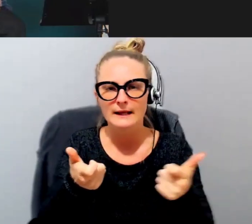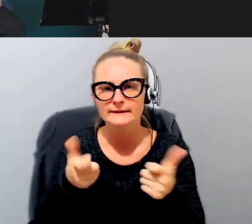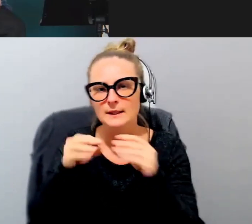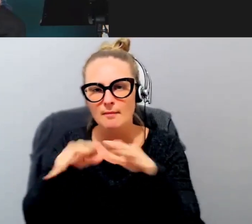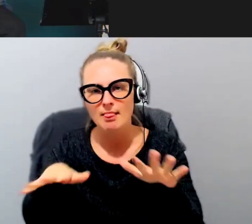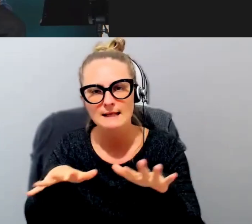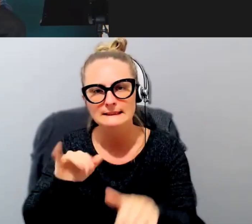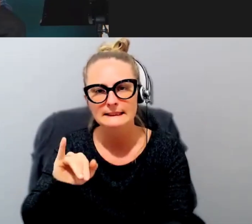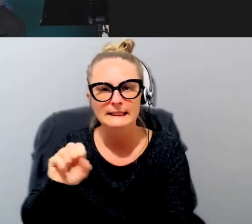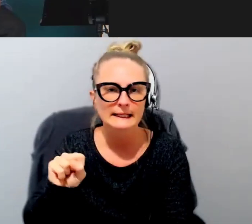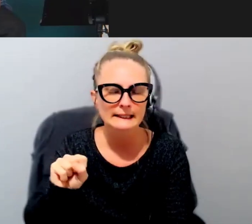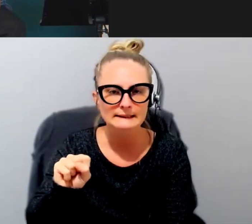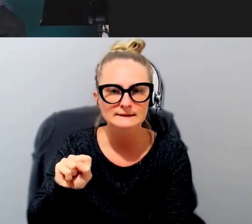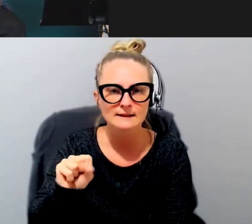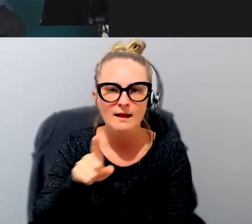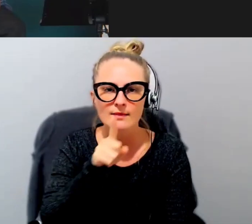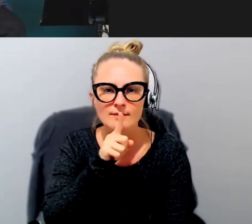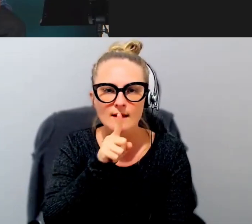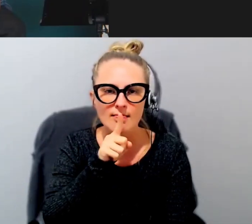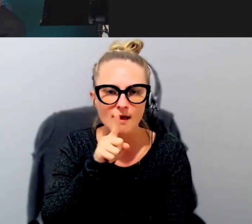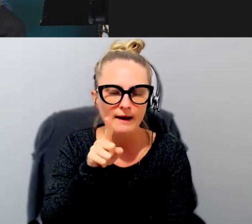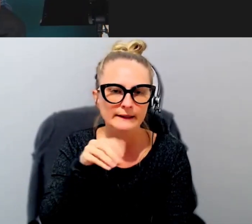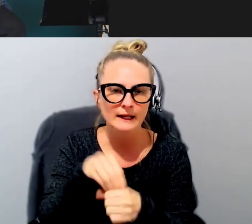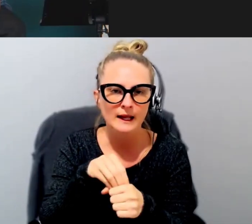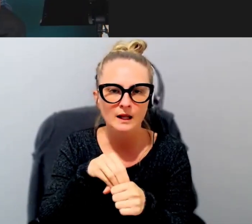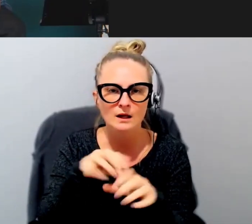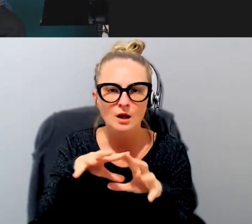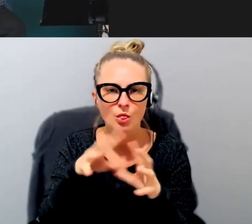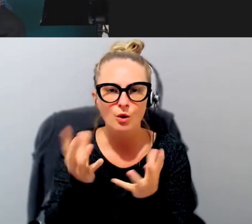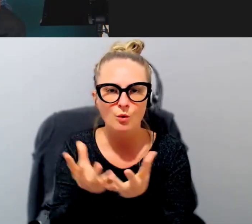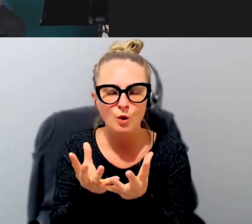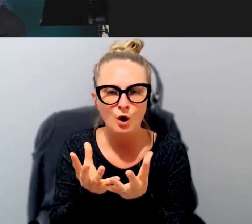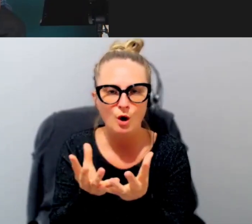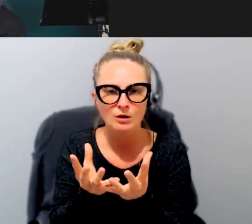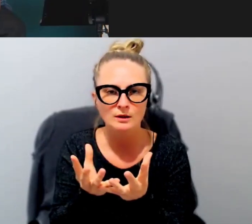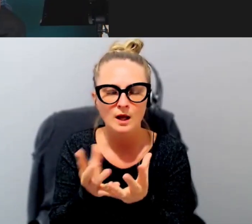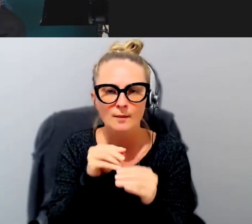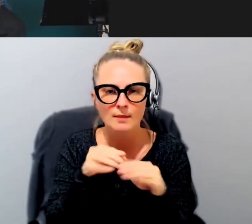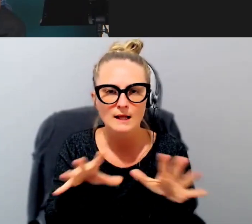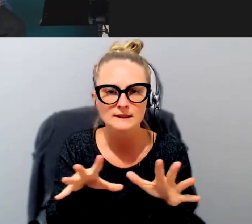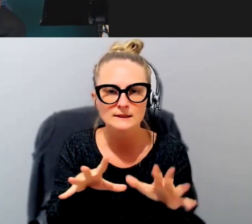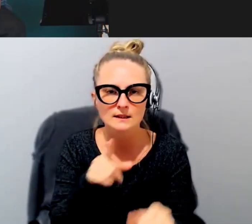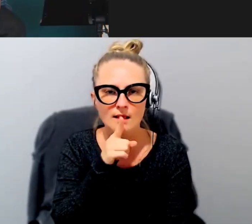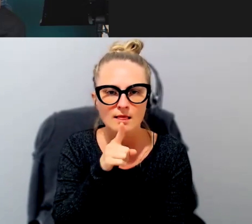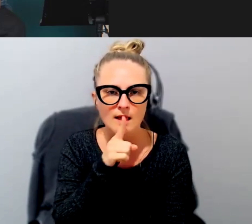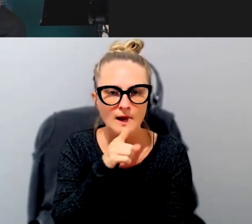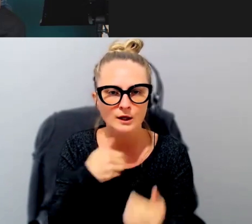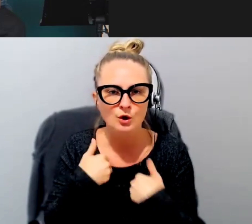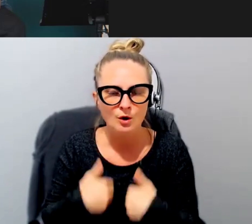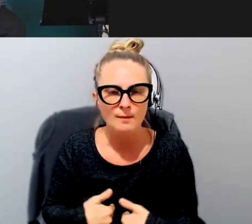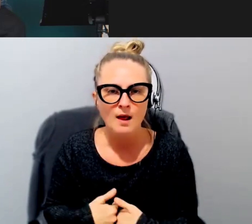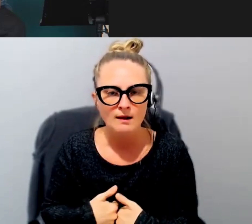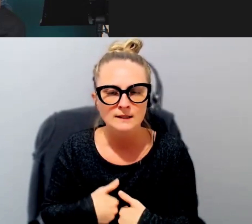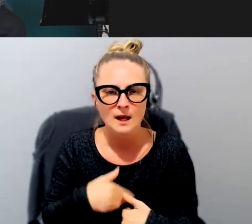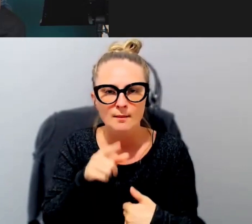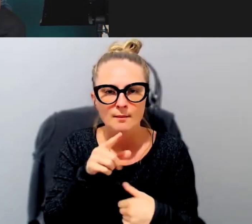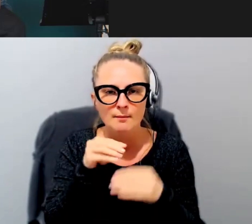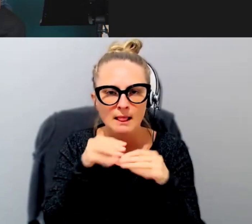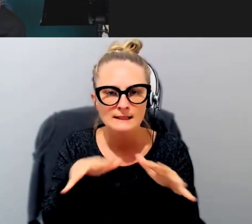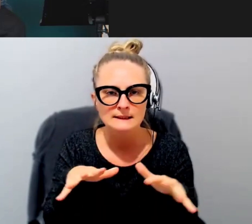the light in the world, blessed is the light in humanity, blessed is the light in Hanukkah, right?